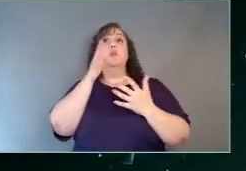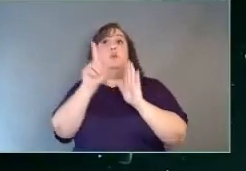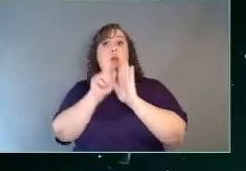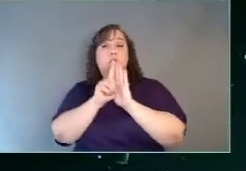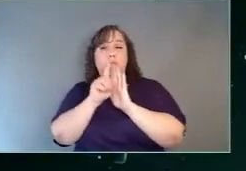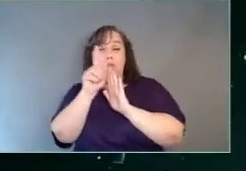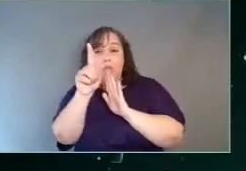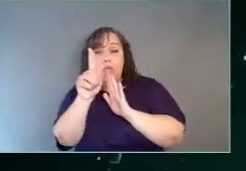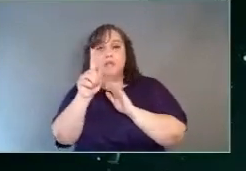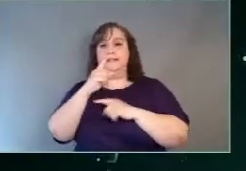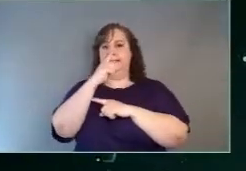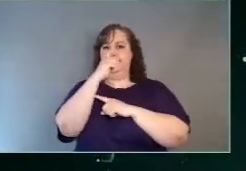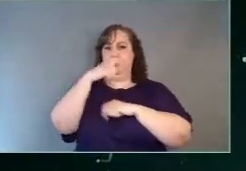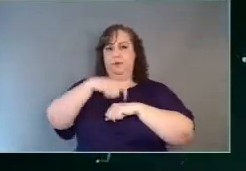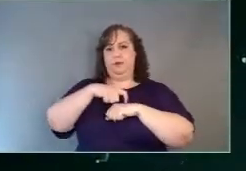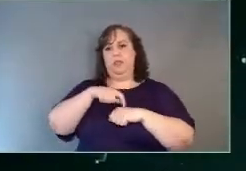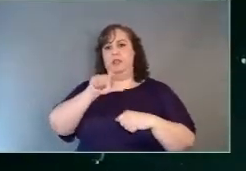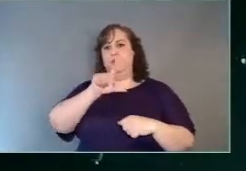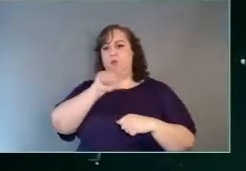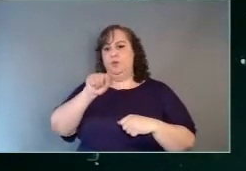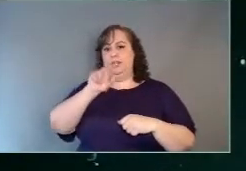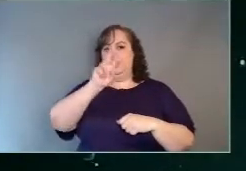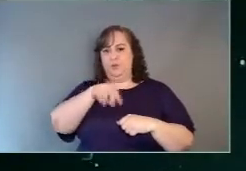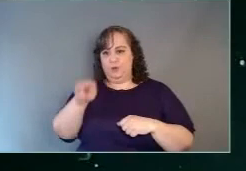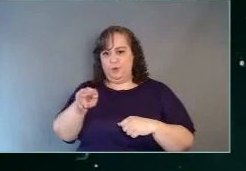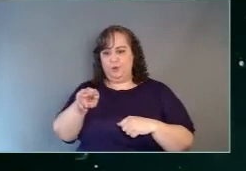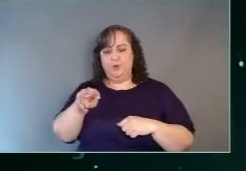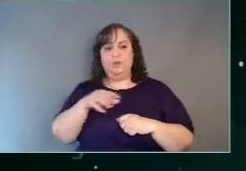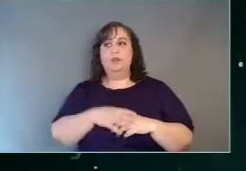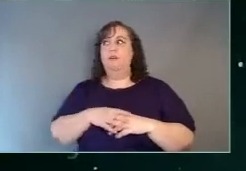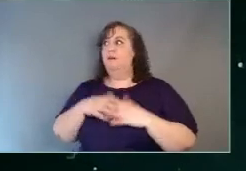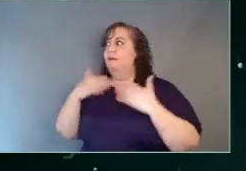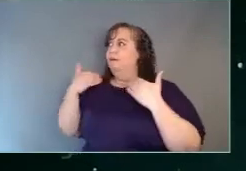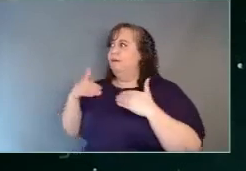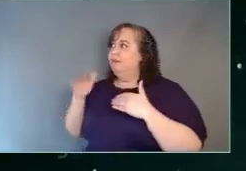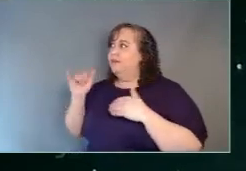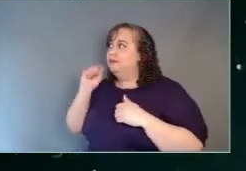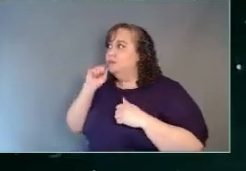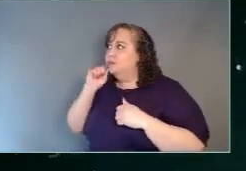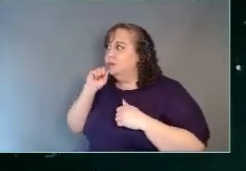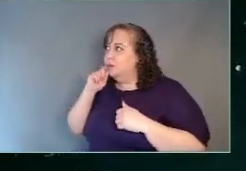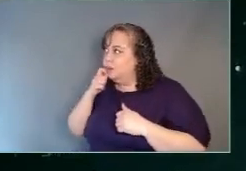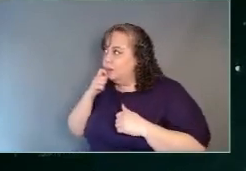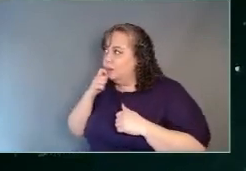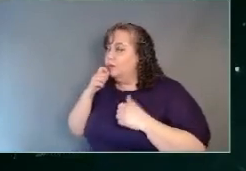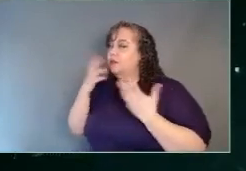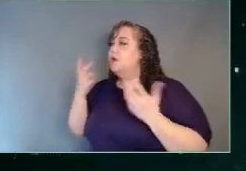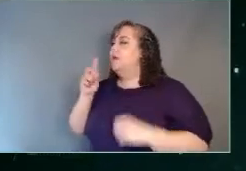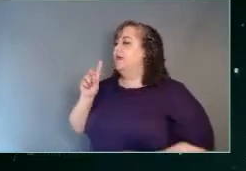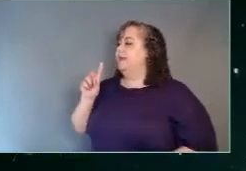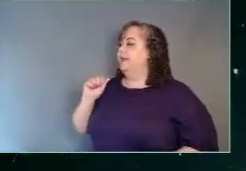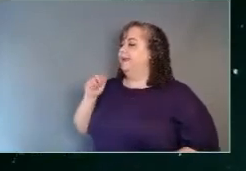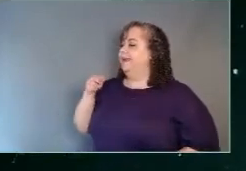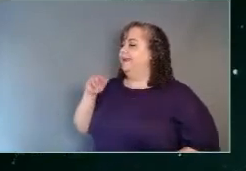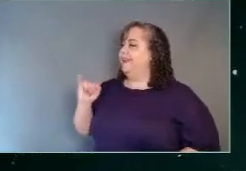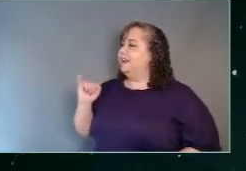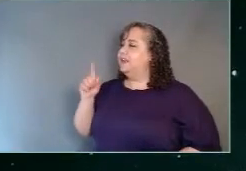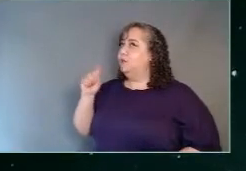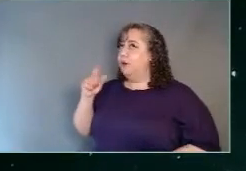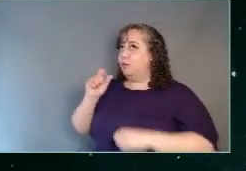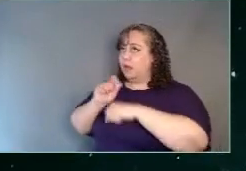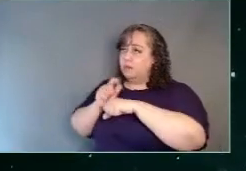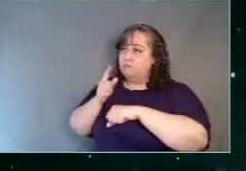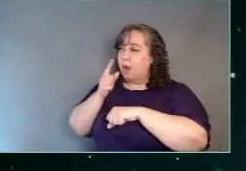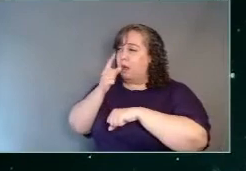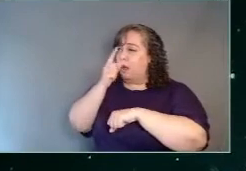This is so cool. Now, Danny, when we send these spacecraft out to study asteroids, do they bring all the instruments with them? Can we